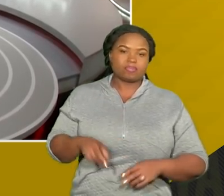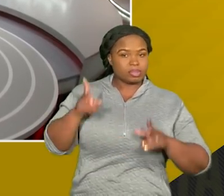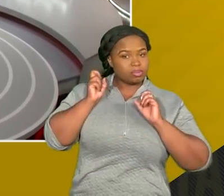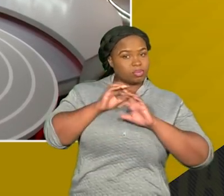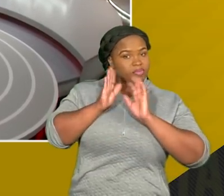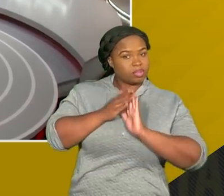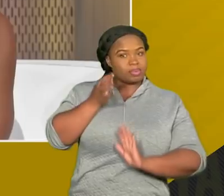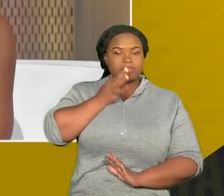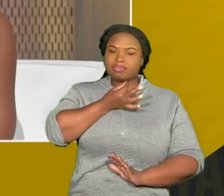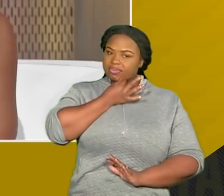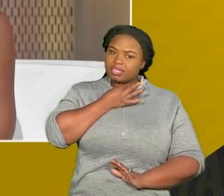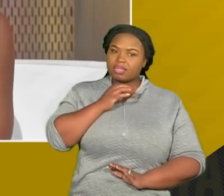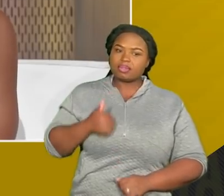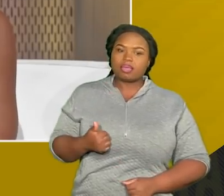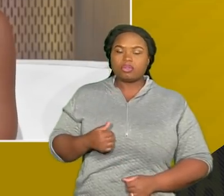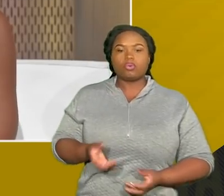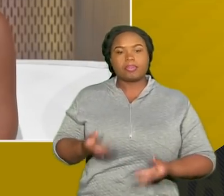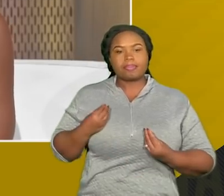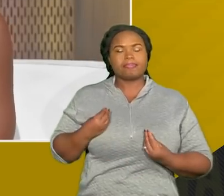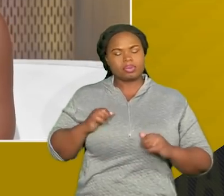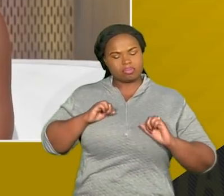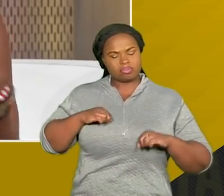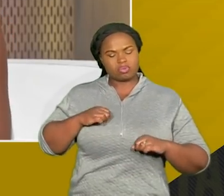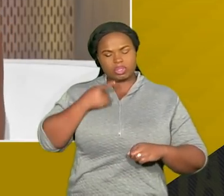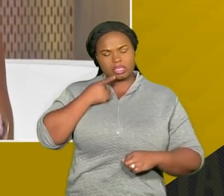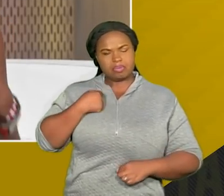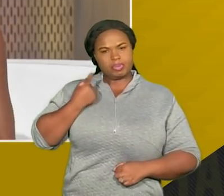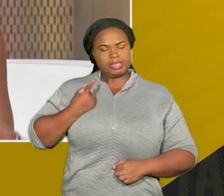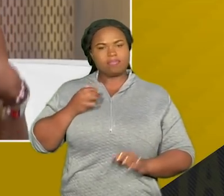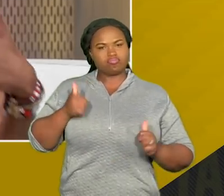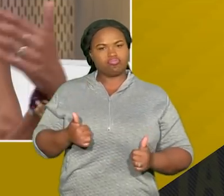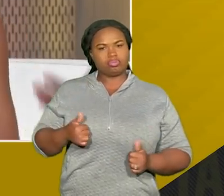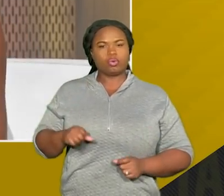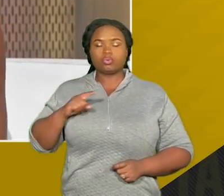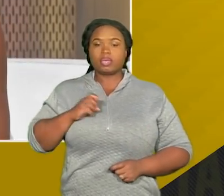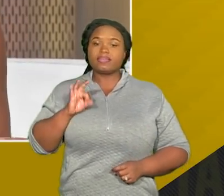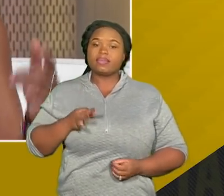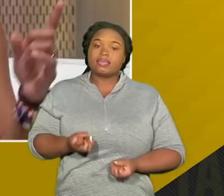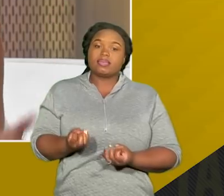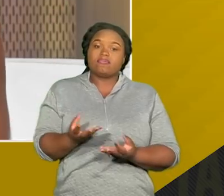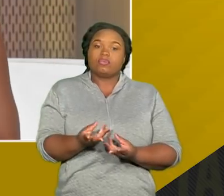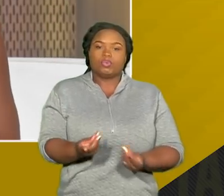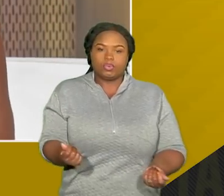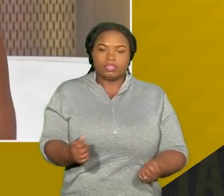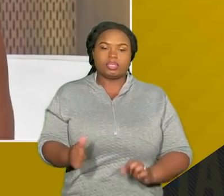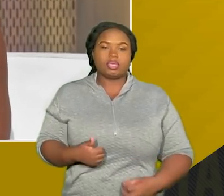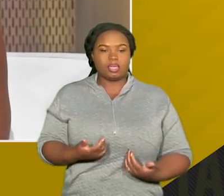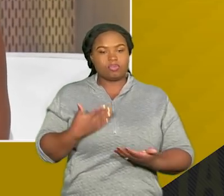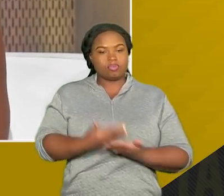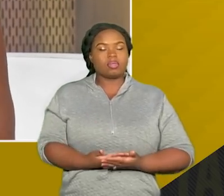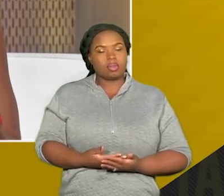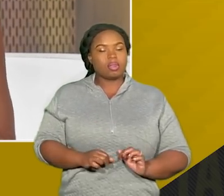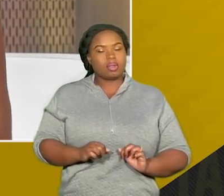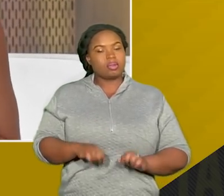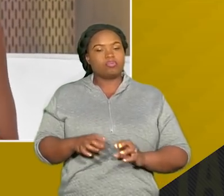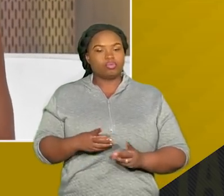saying to you. And then you find a consensus with yourself. So that by the time I administer a solution for you, it's in line with what we've already spoken to